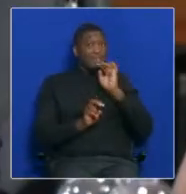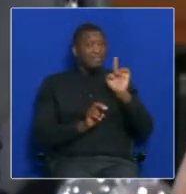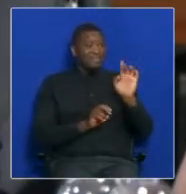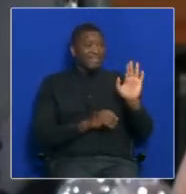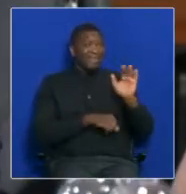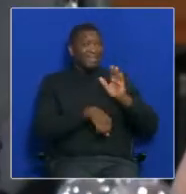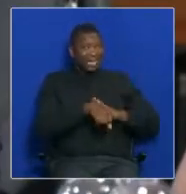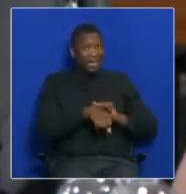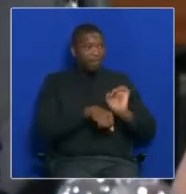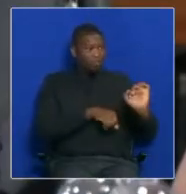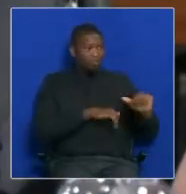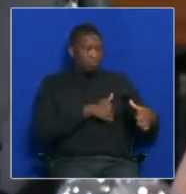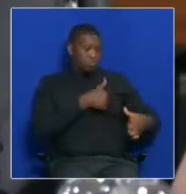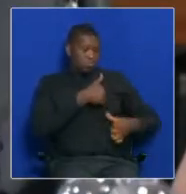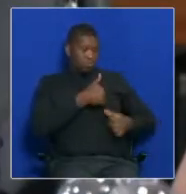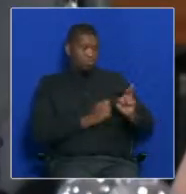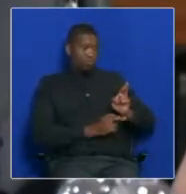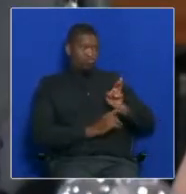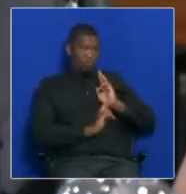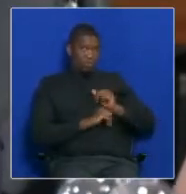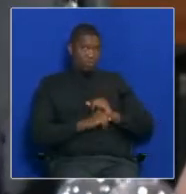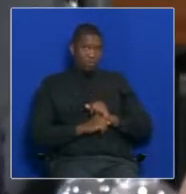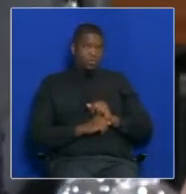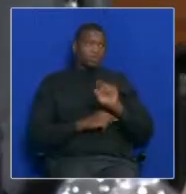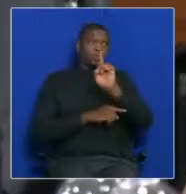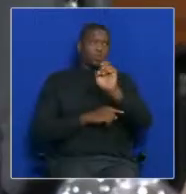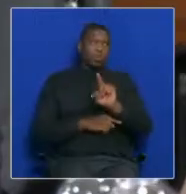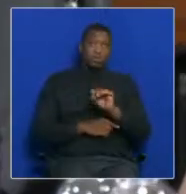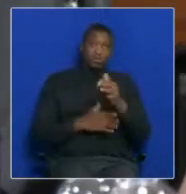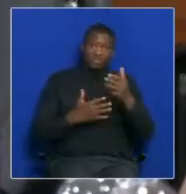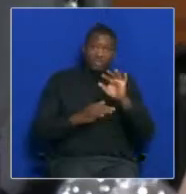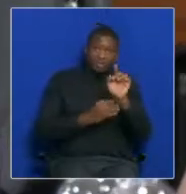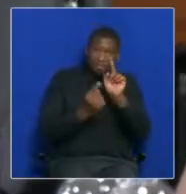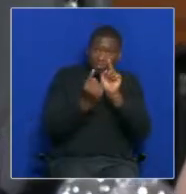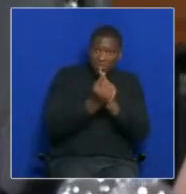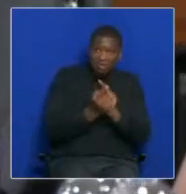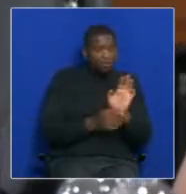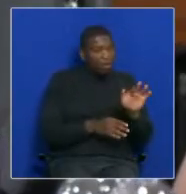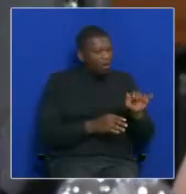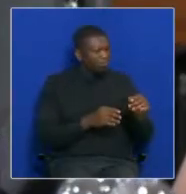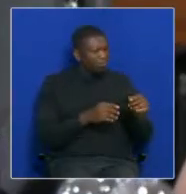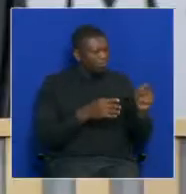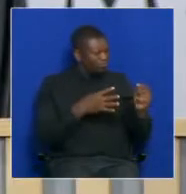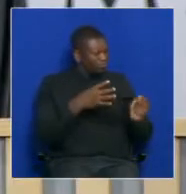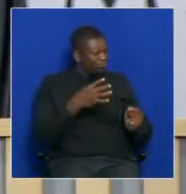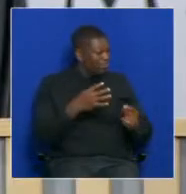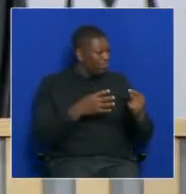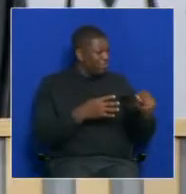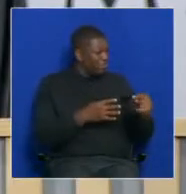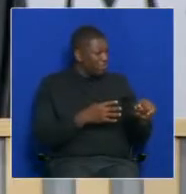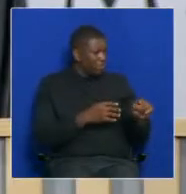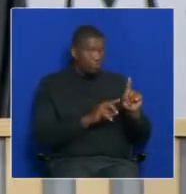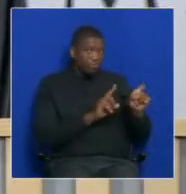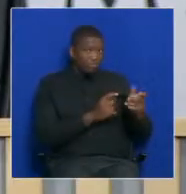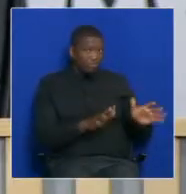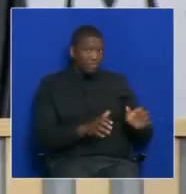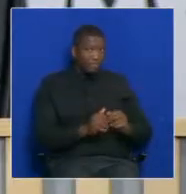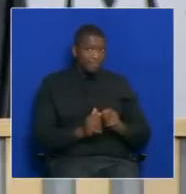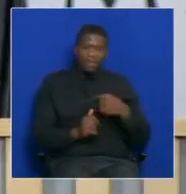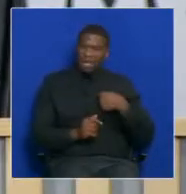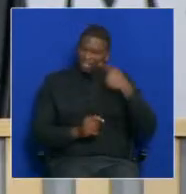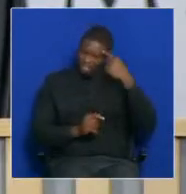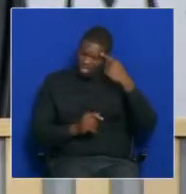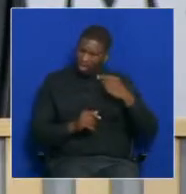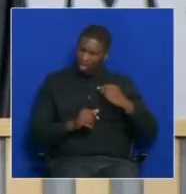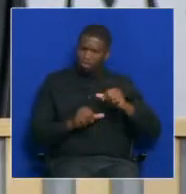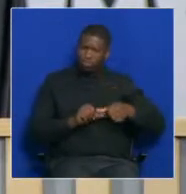Did you then go to Chief Perumal and say, what is this investigation? Yes, I think subsequent to that, we would have